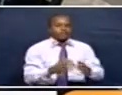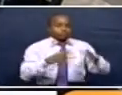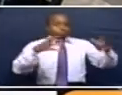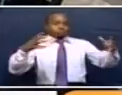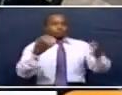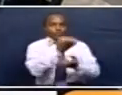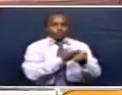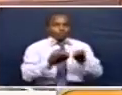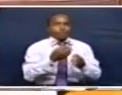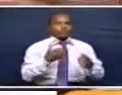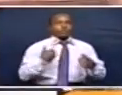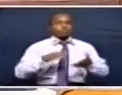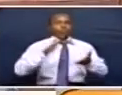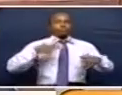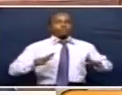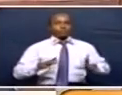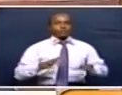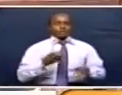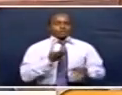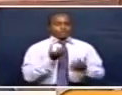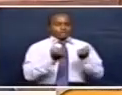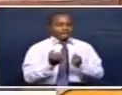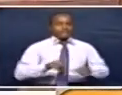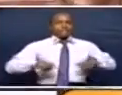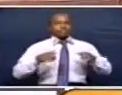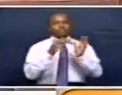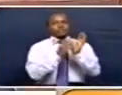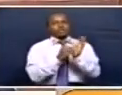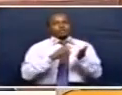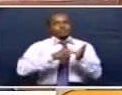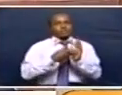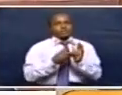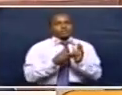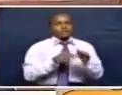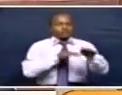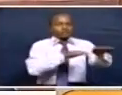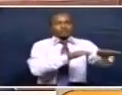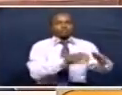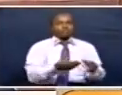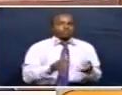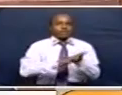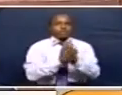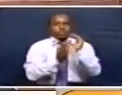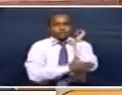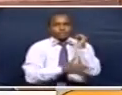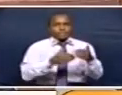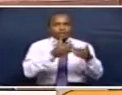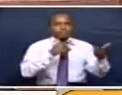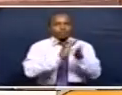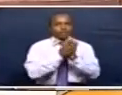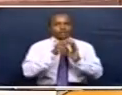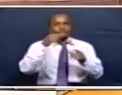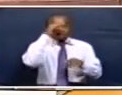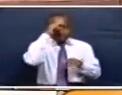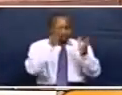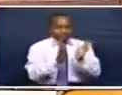owning cars, we've got more people living in Machakos. So the traffic has just quadrupled because of the economy. Before I became governor, a